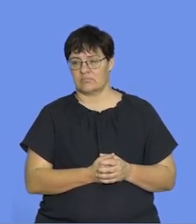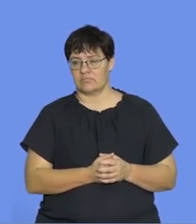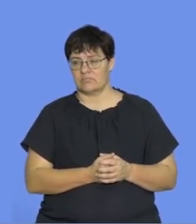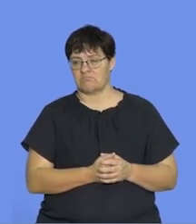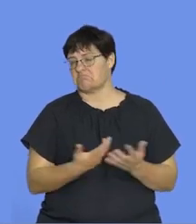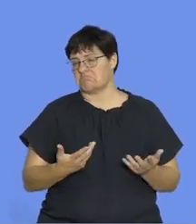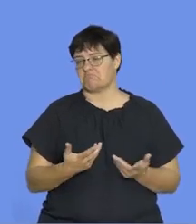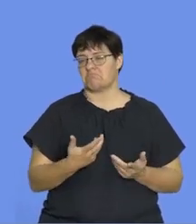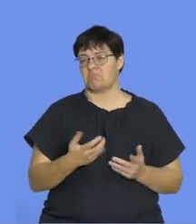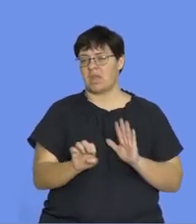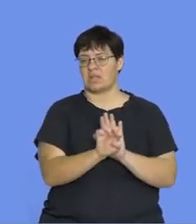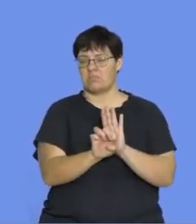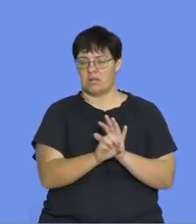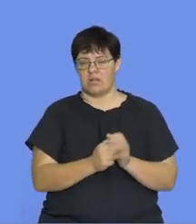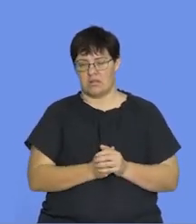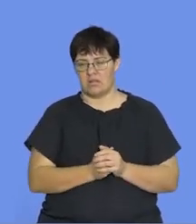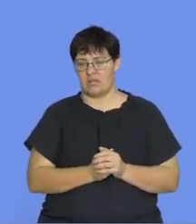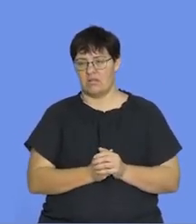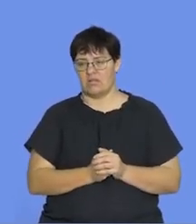argument's sake, we've got,